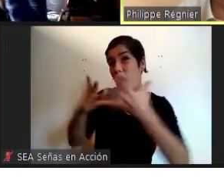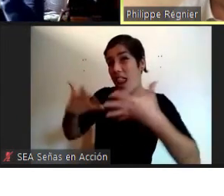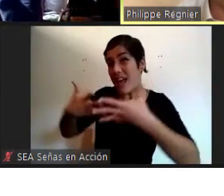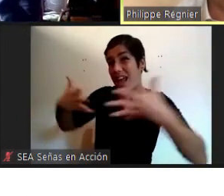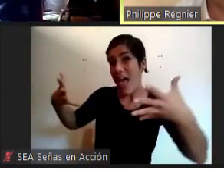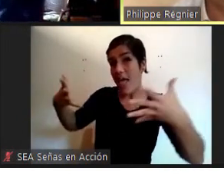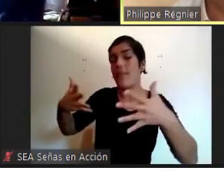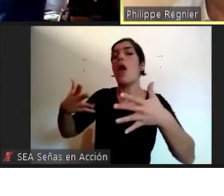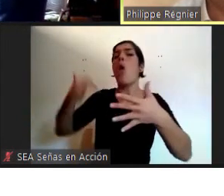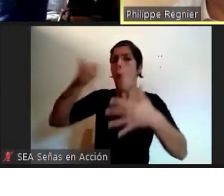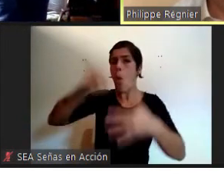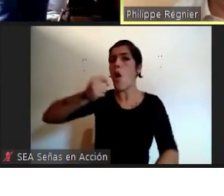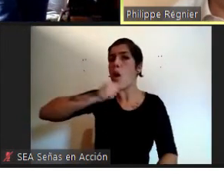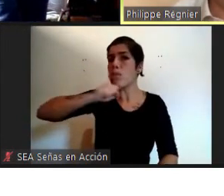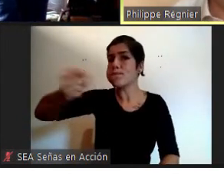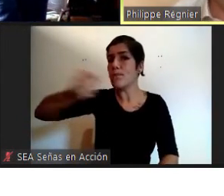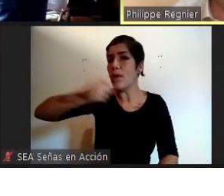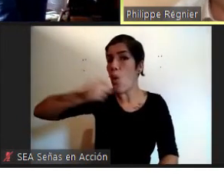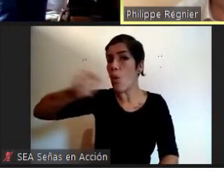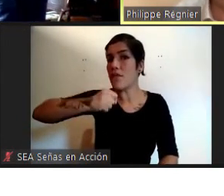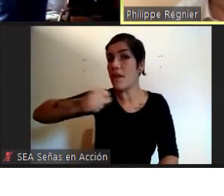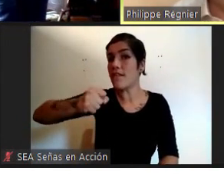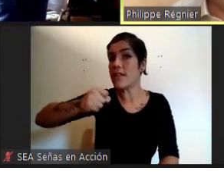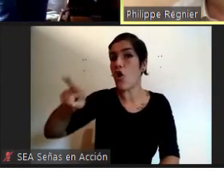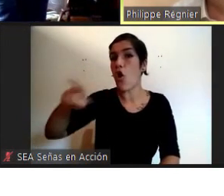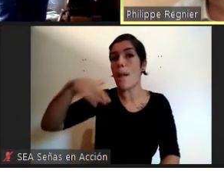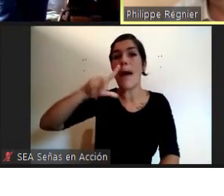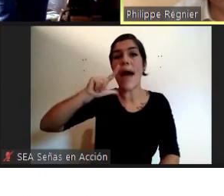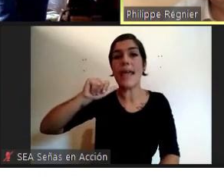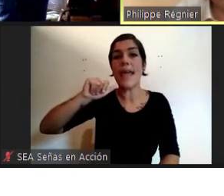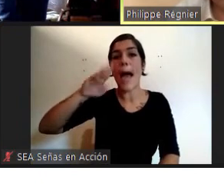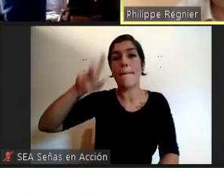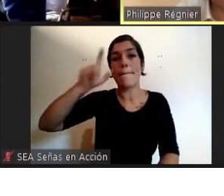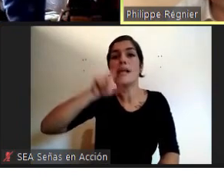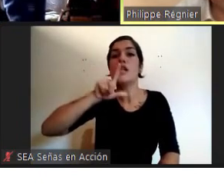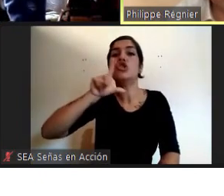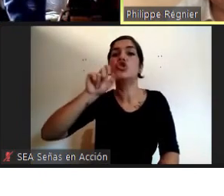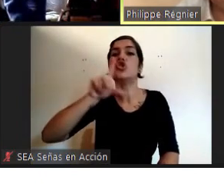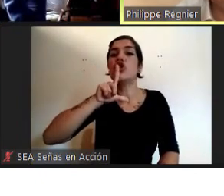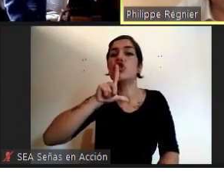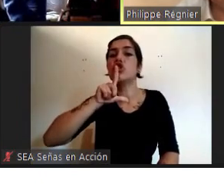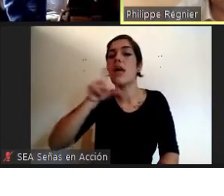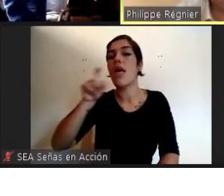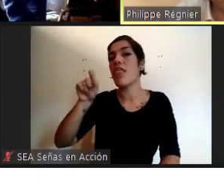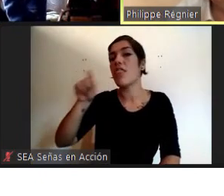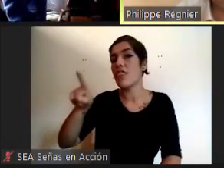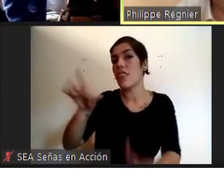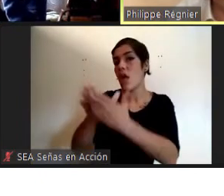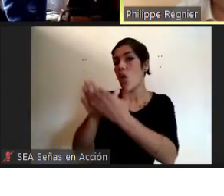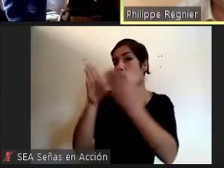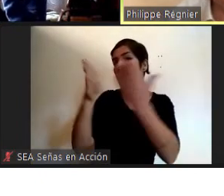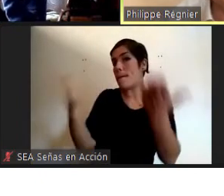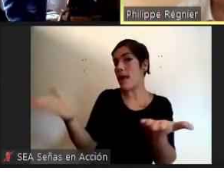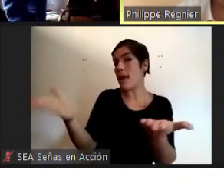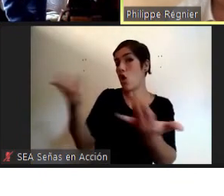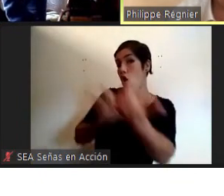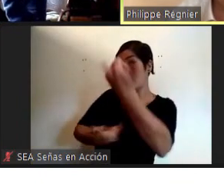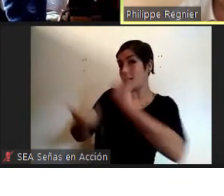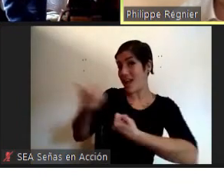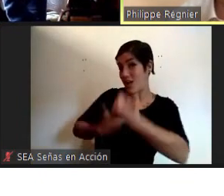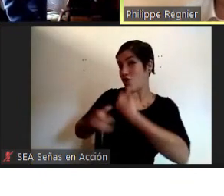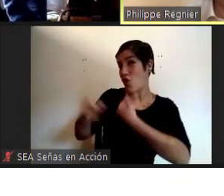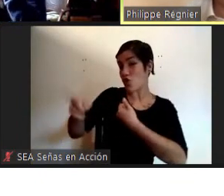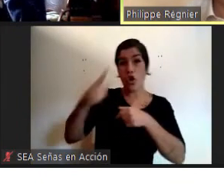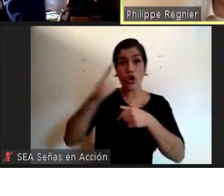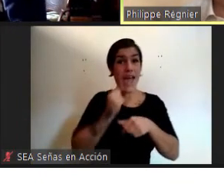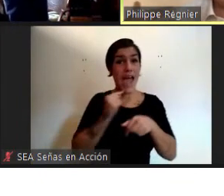stopped them. We interviewed Maria Bergeau de la Paix, and she said that today